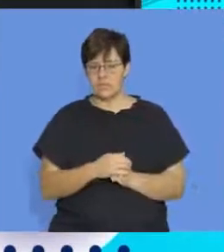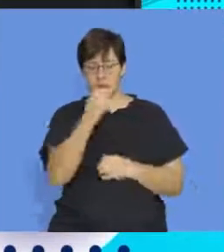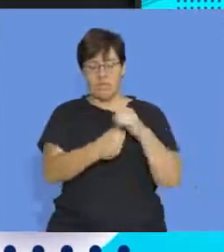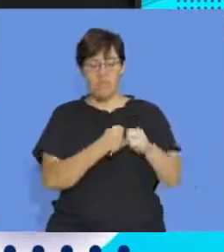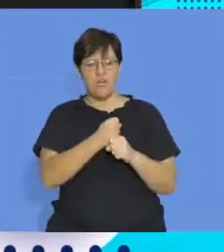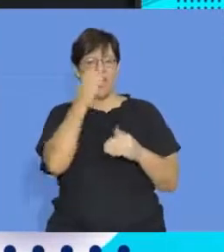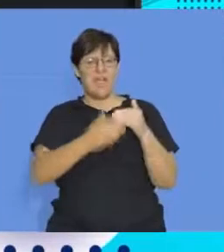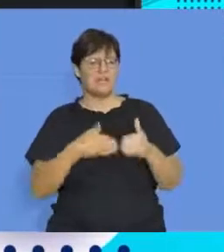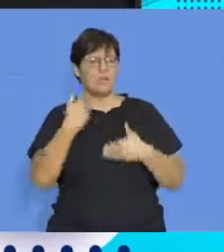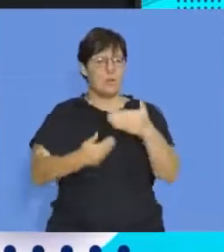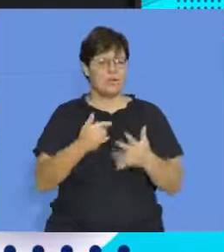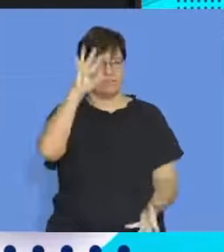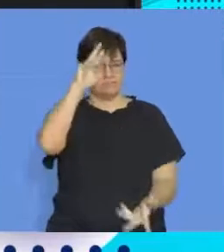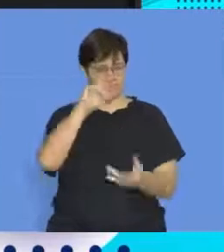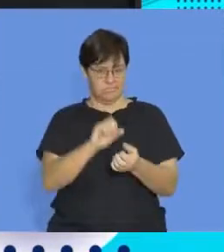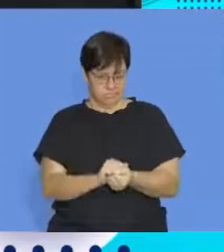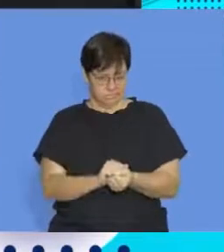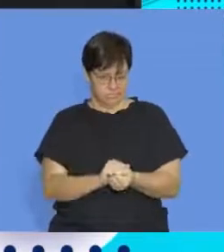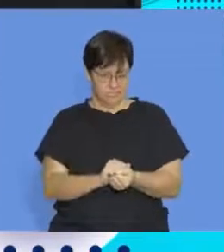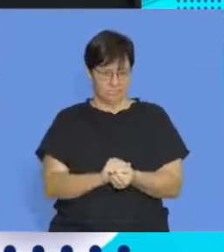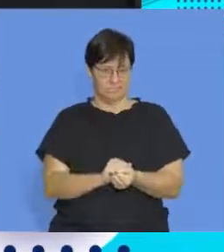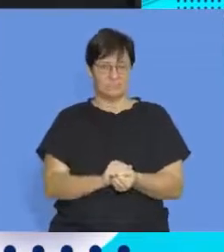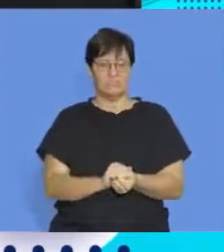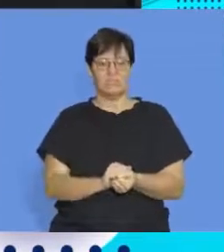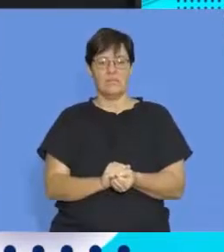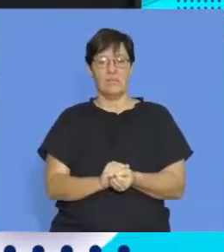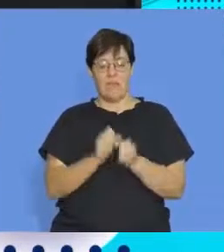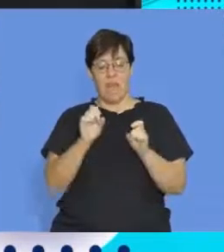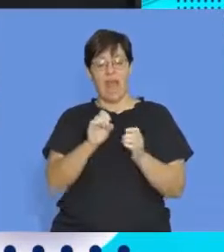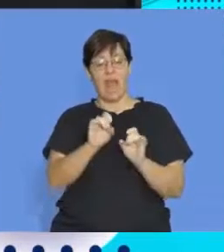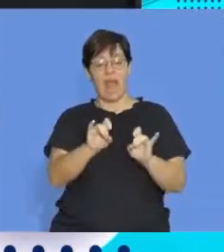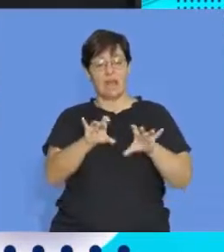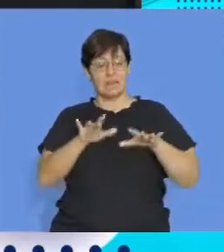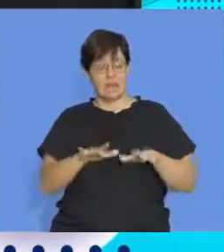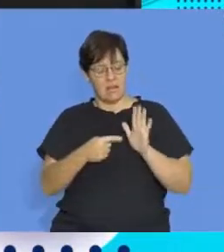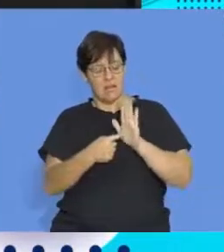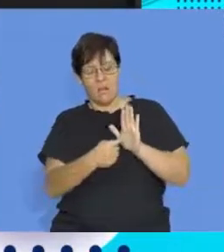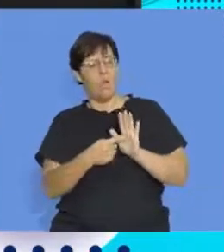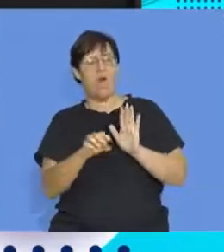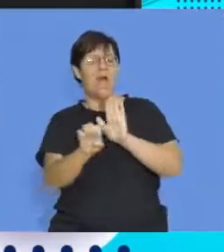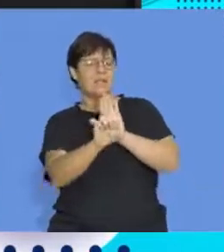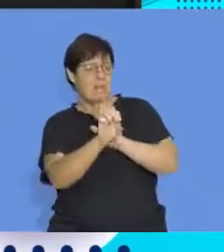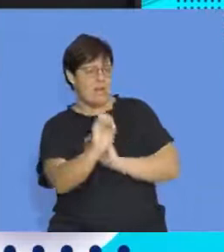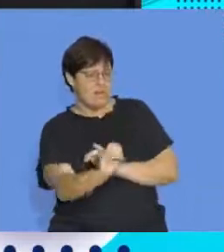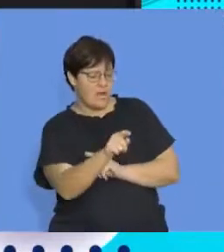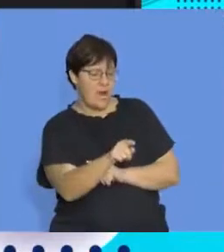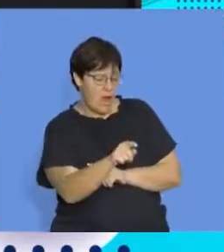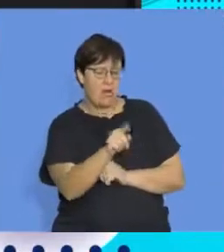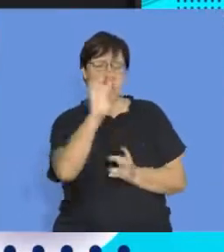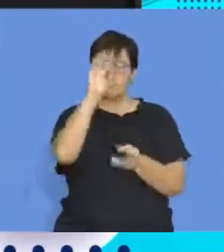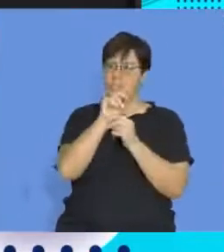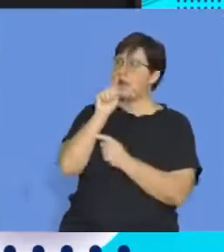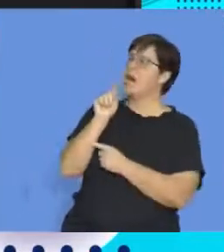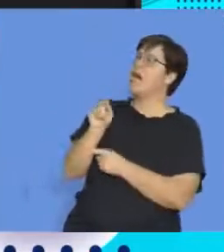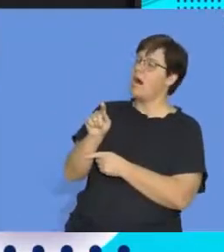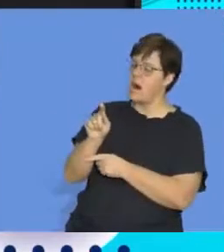year-end processes, and obviously when I go into an example, I will then focus on the calculations